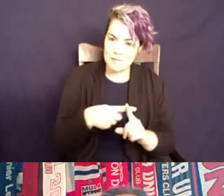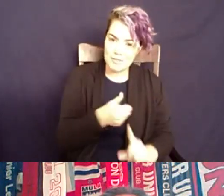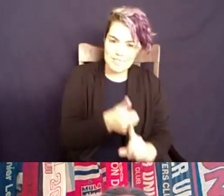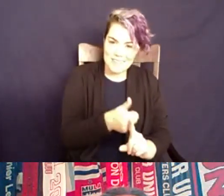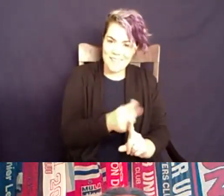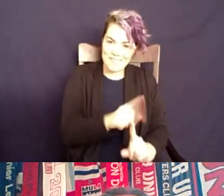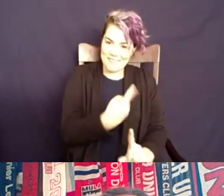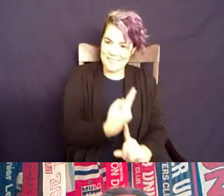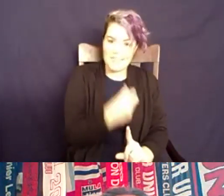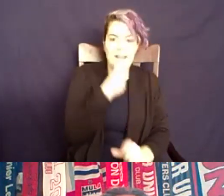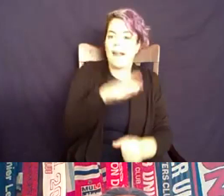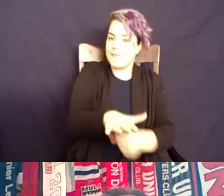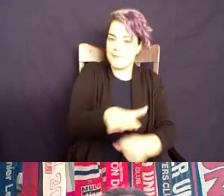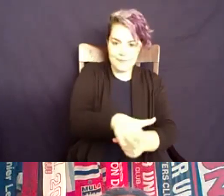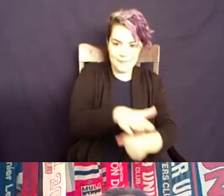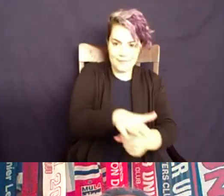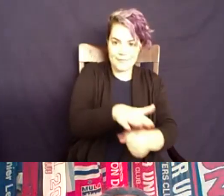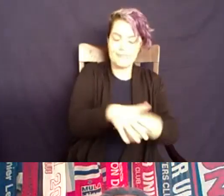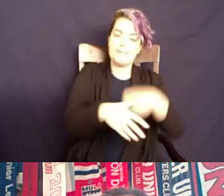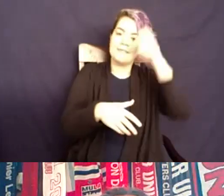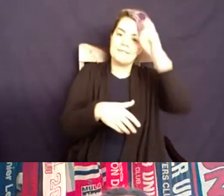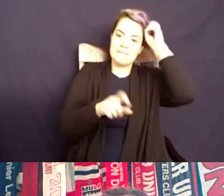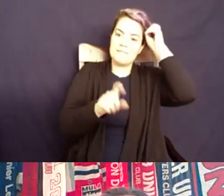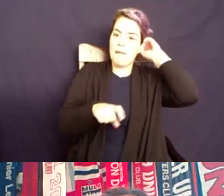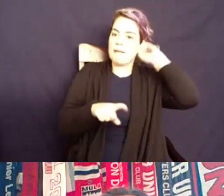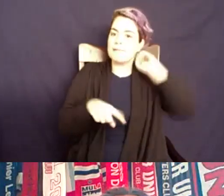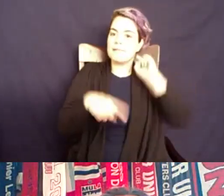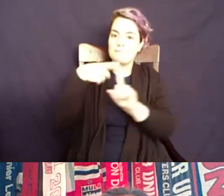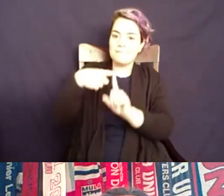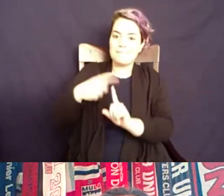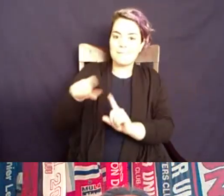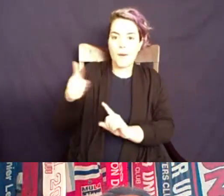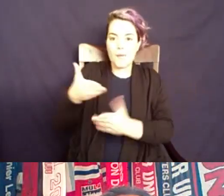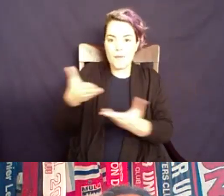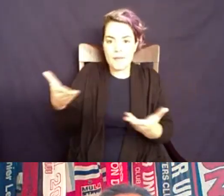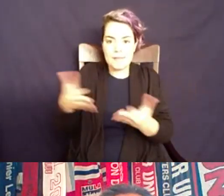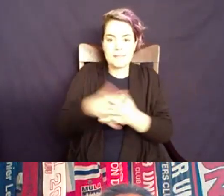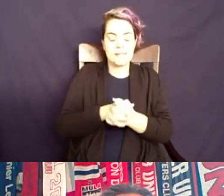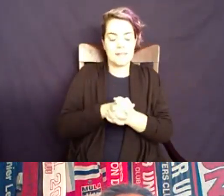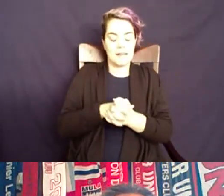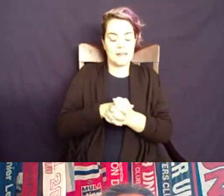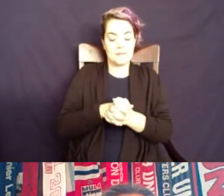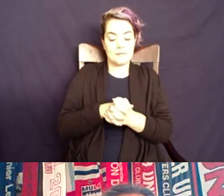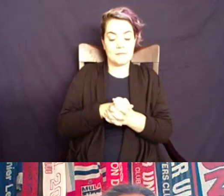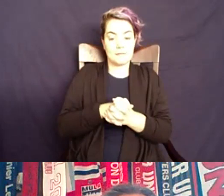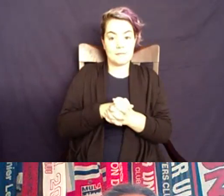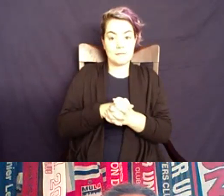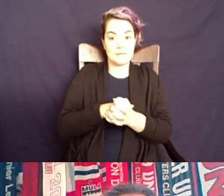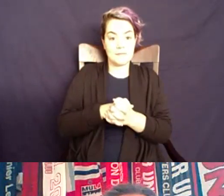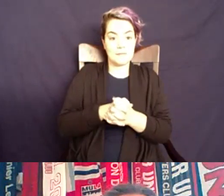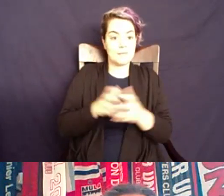sufficient preventive measure for people getting COVID. Many people, don't have